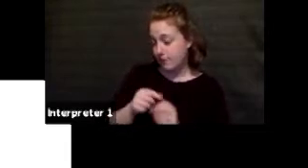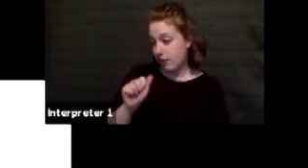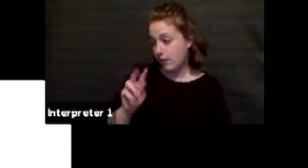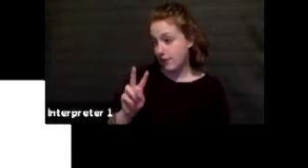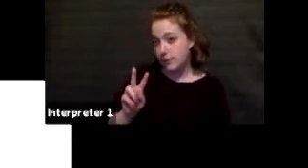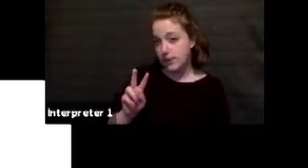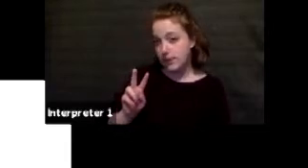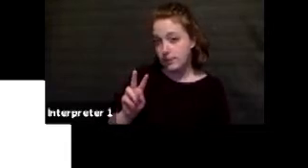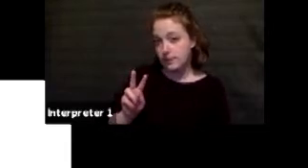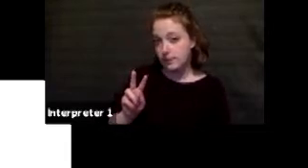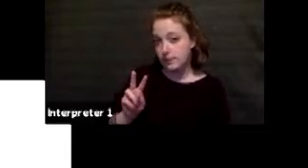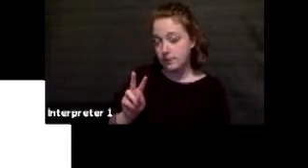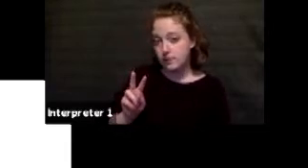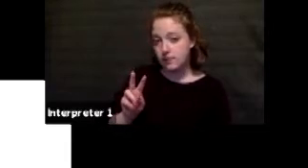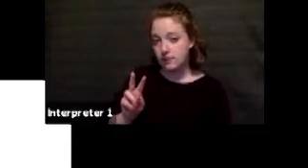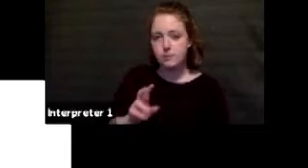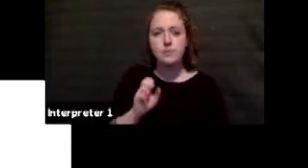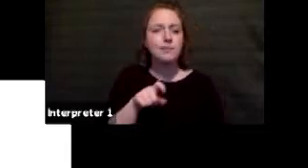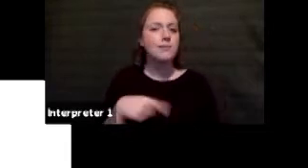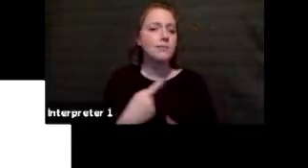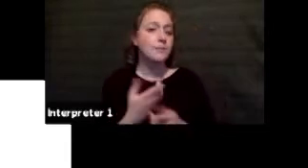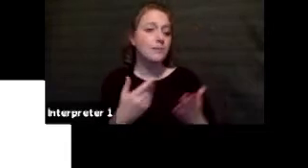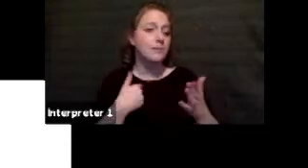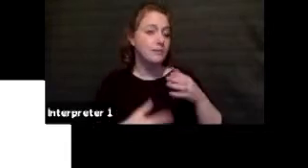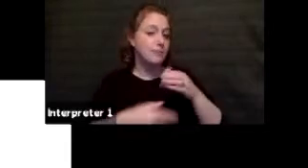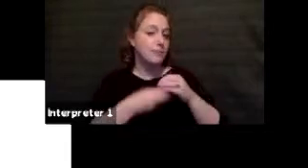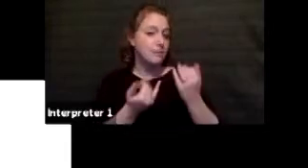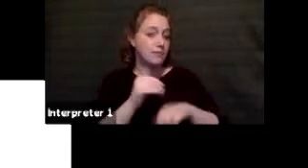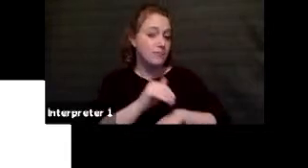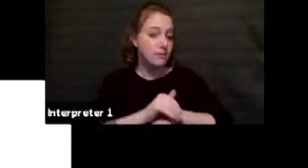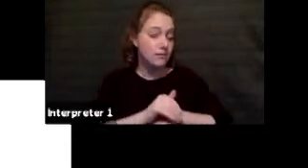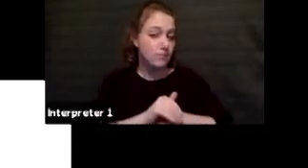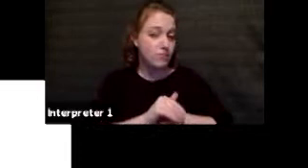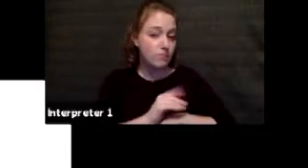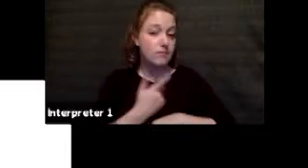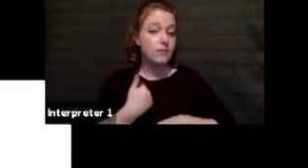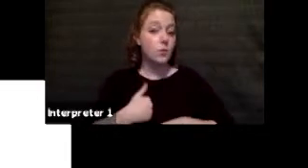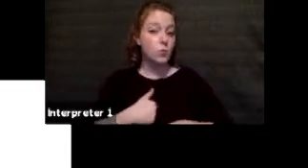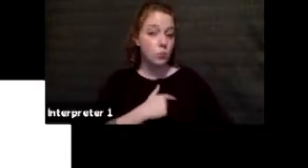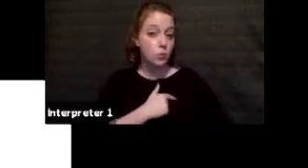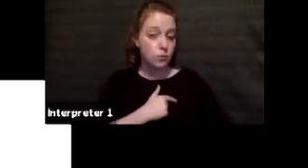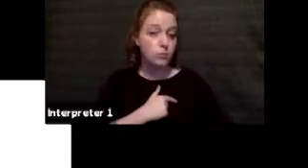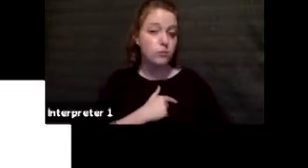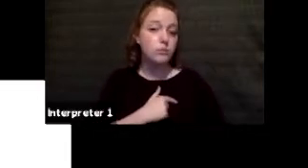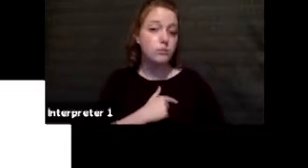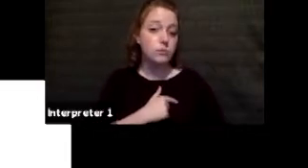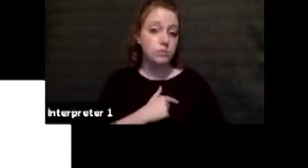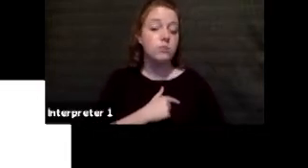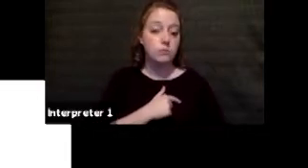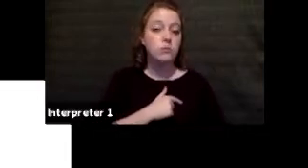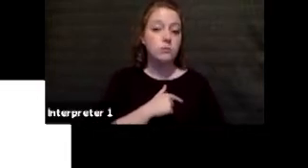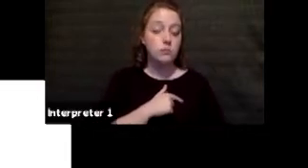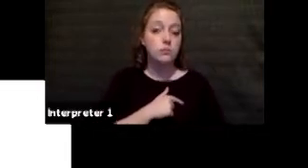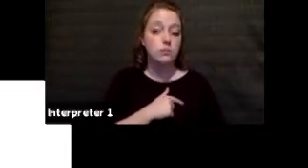Yeah, the only thing that I would add tonight is we're actually pulling a significant number of students across I